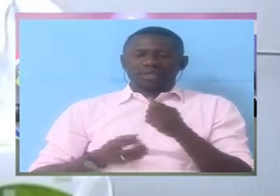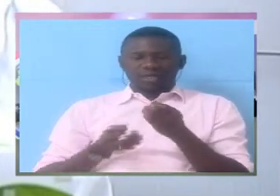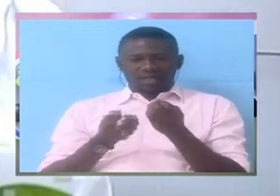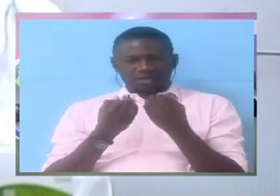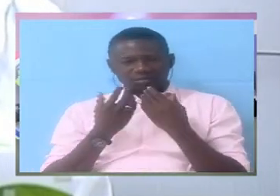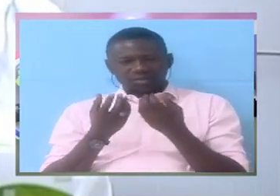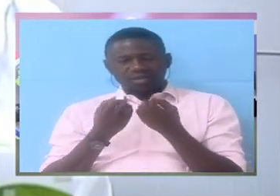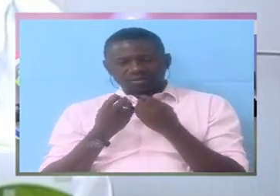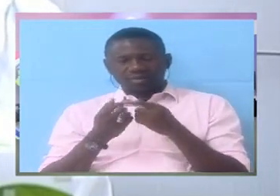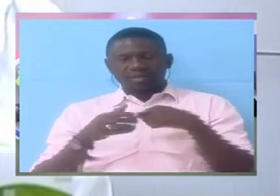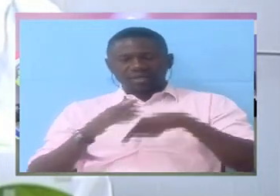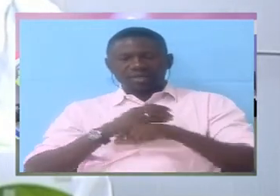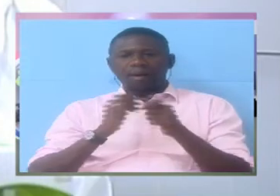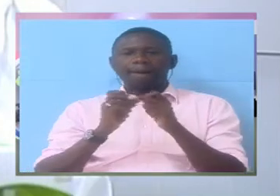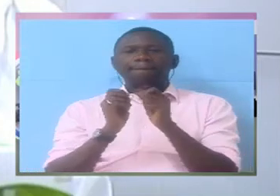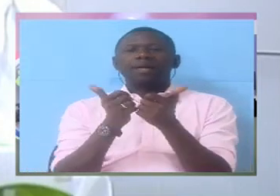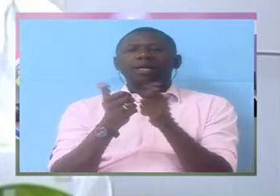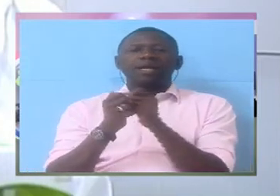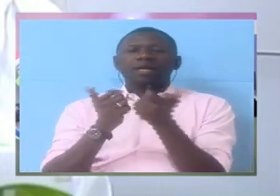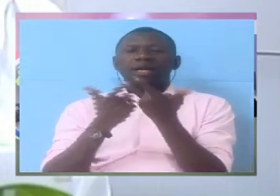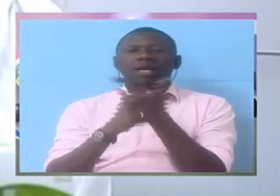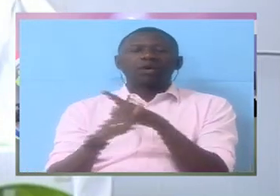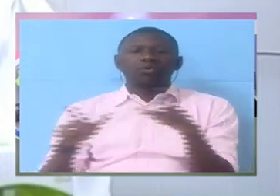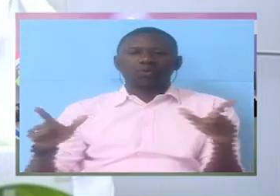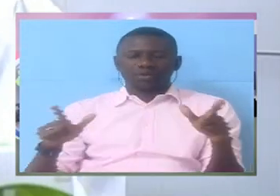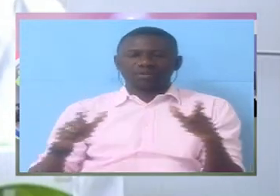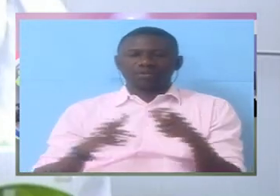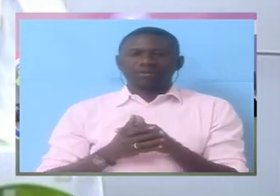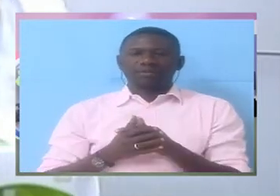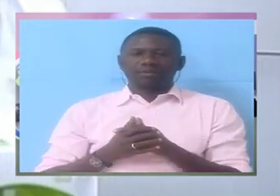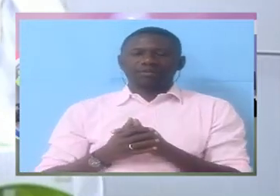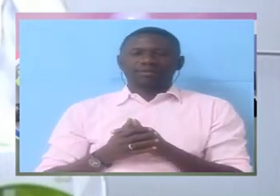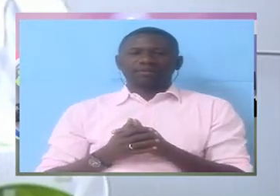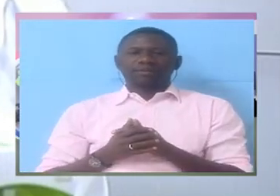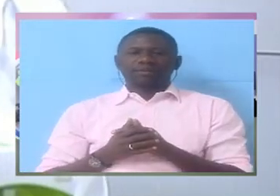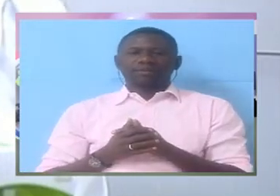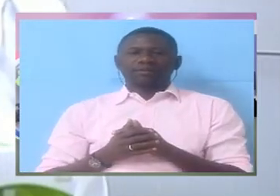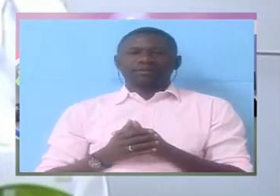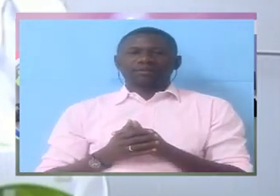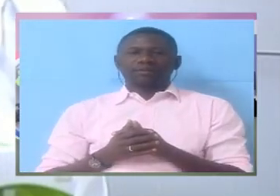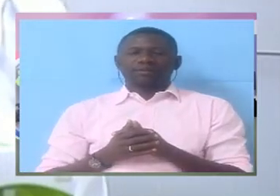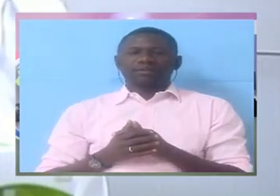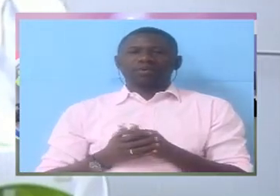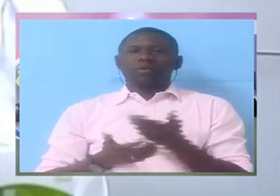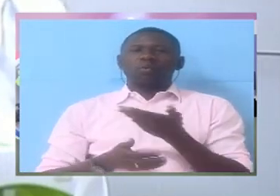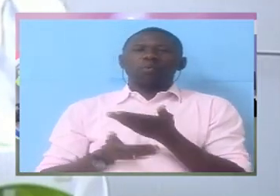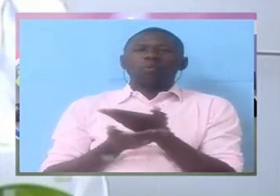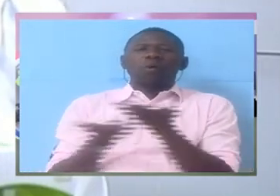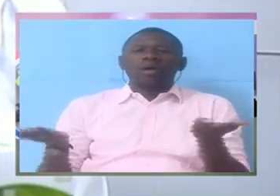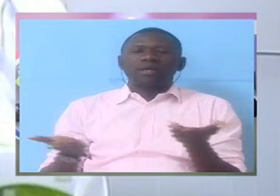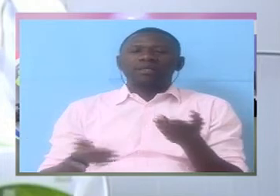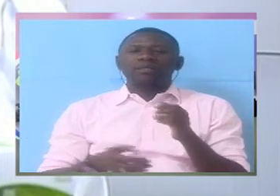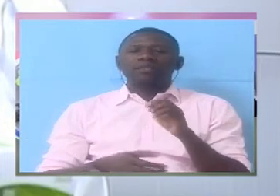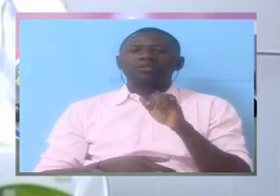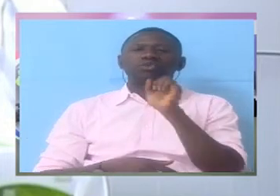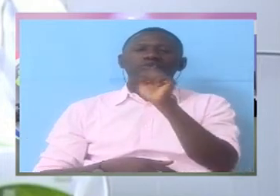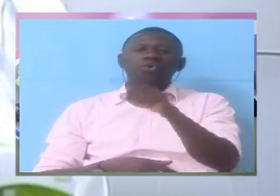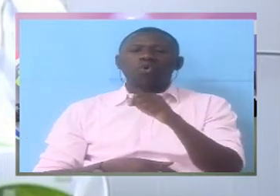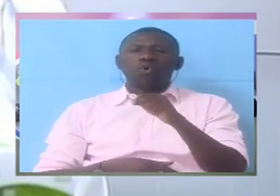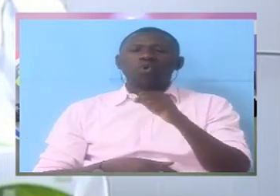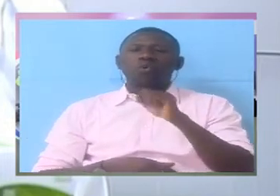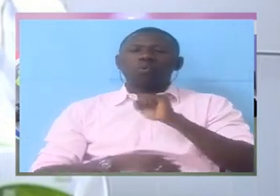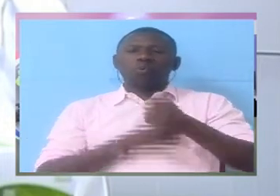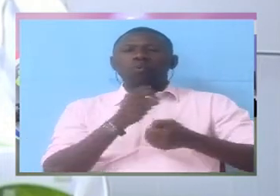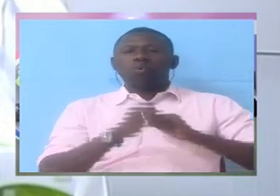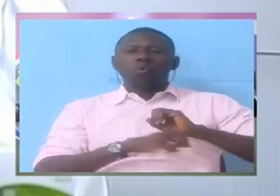Mandenka. Anyum fanya Mandenka kamoto. Sheriff Musole. Where is your wife from the Sheriff